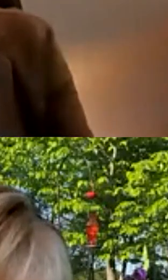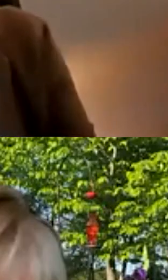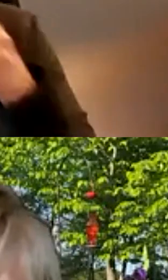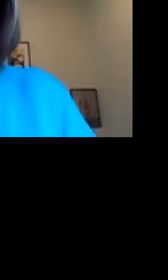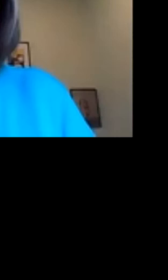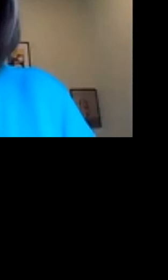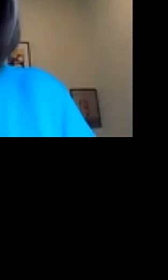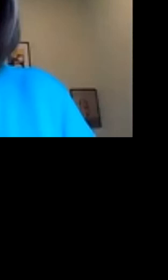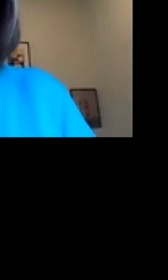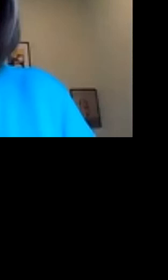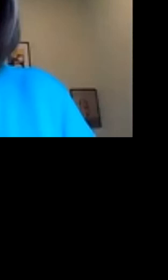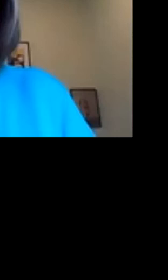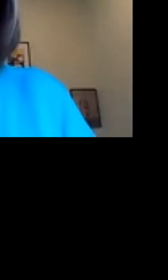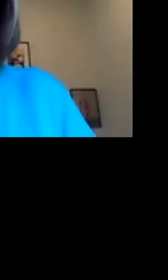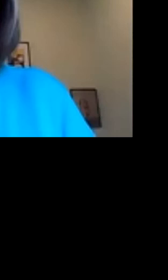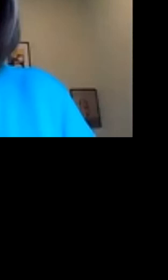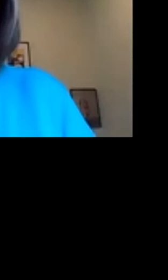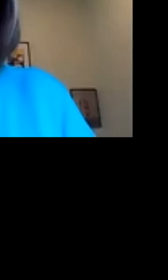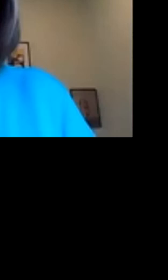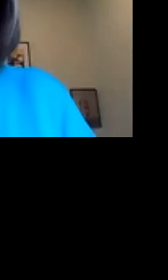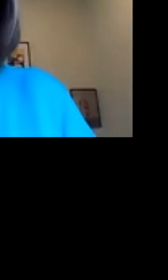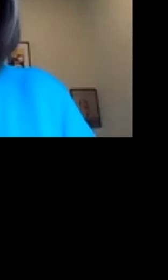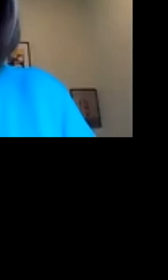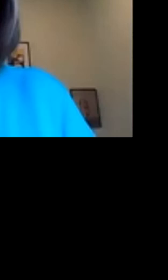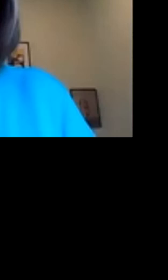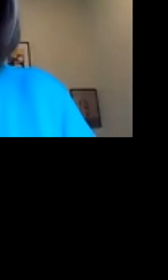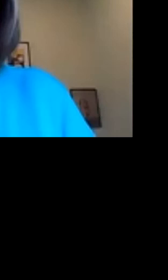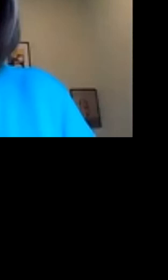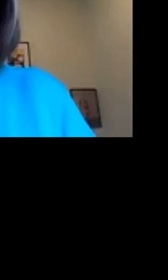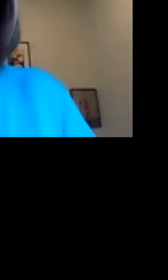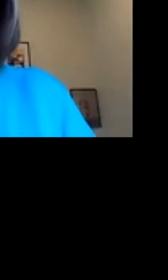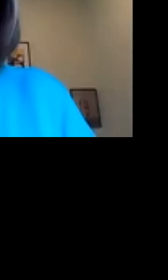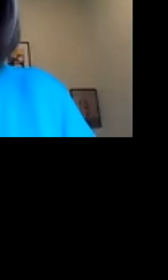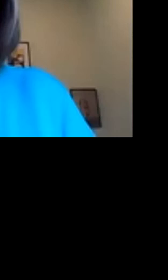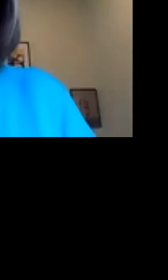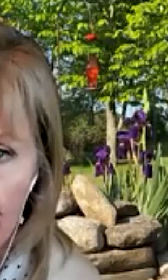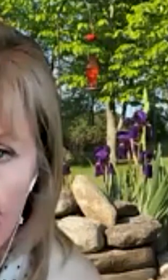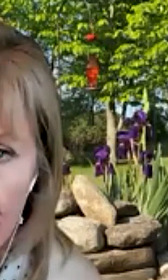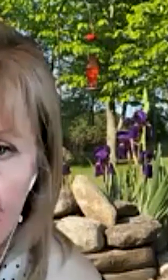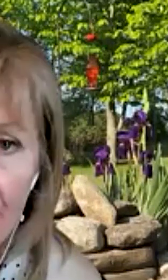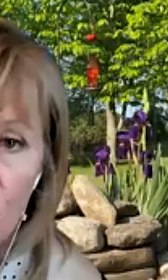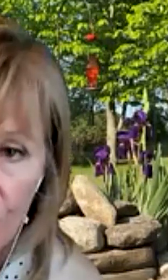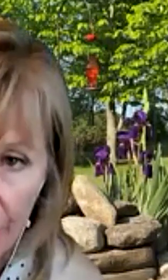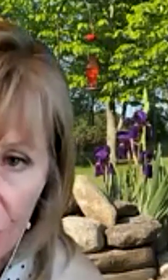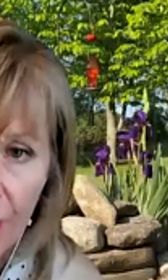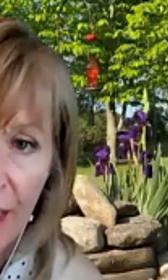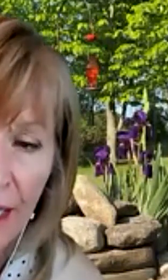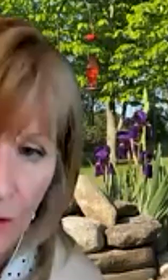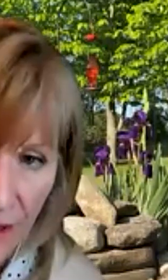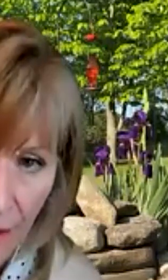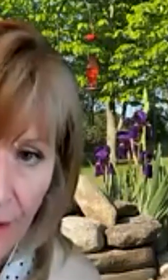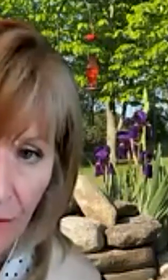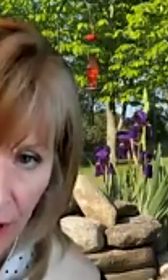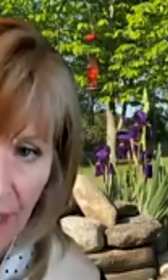is that the way that people now develop the interventions that may become evidence-based practices has changed as